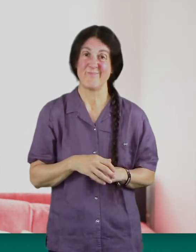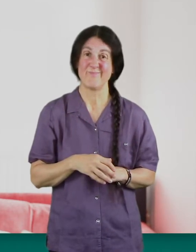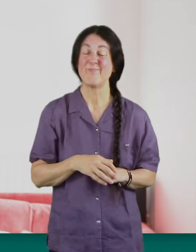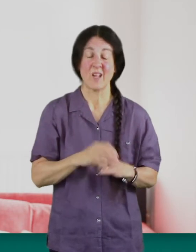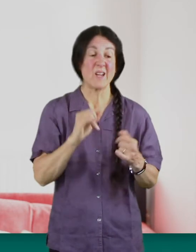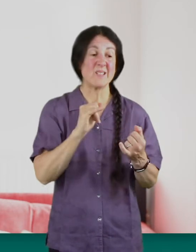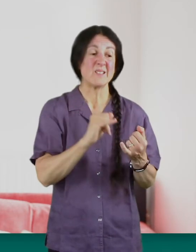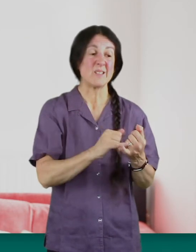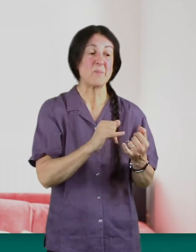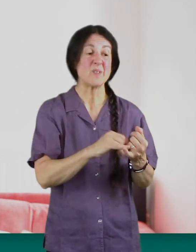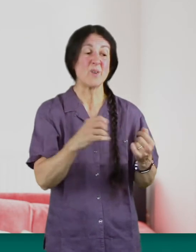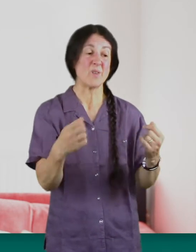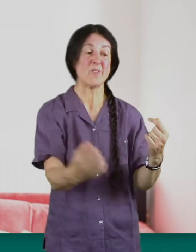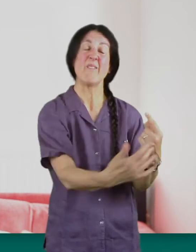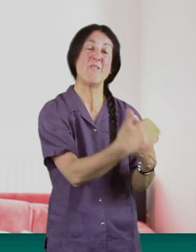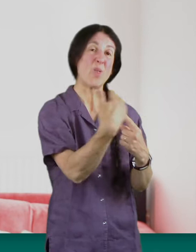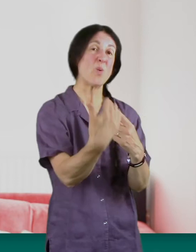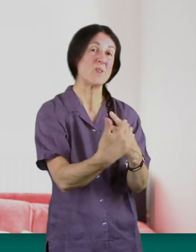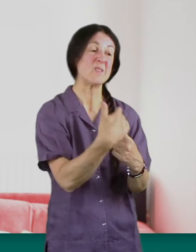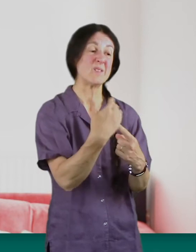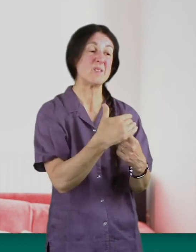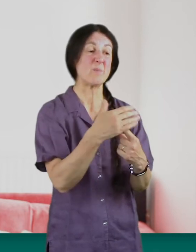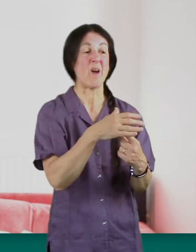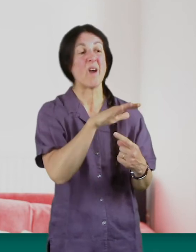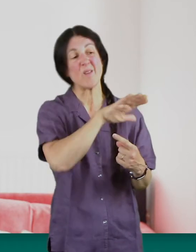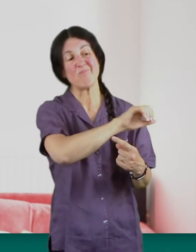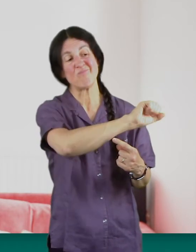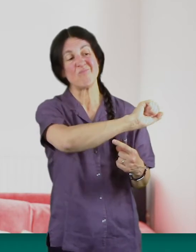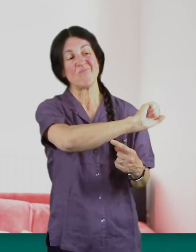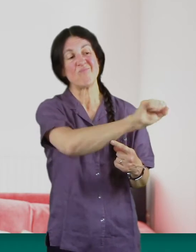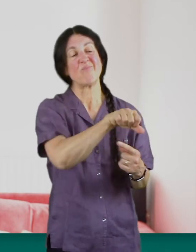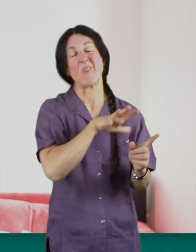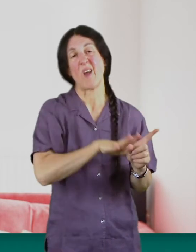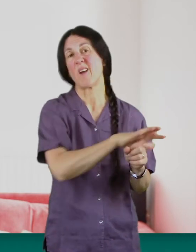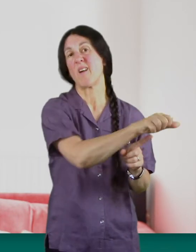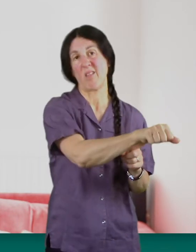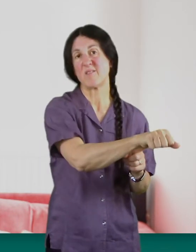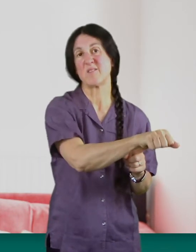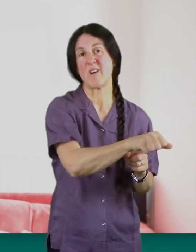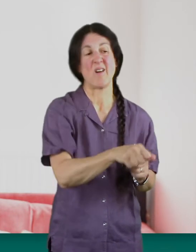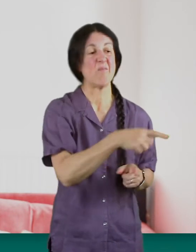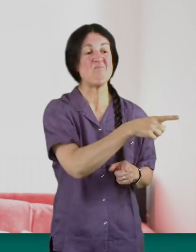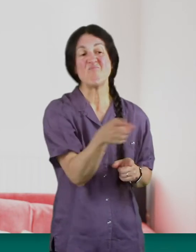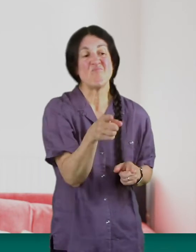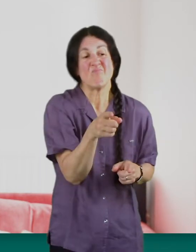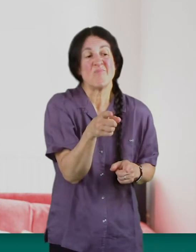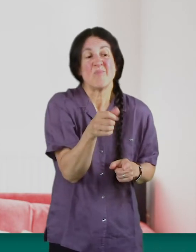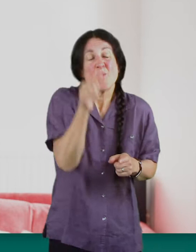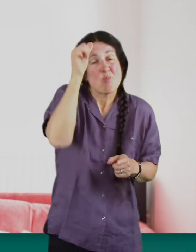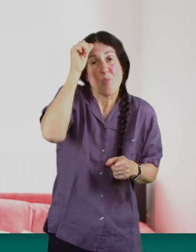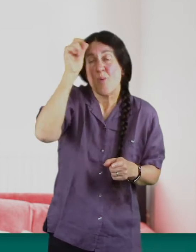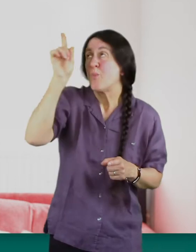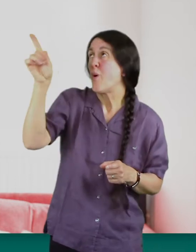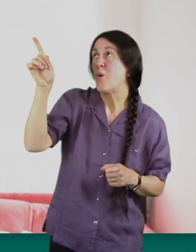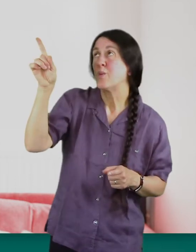culture, immersed in a world that doesn't know God, doesn't understand that God wants